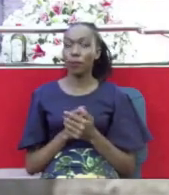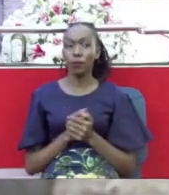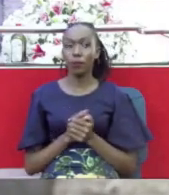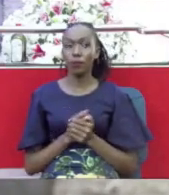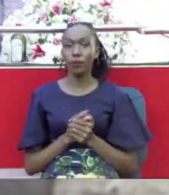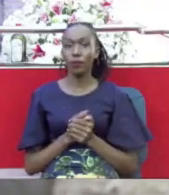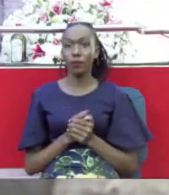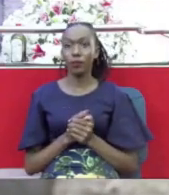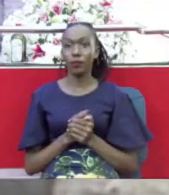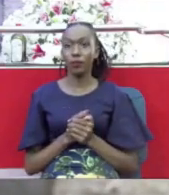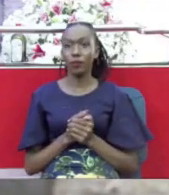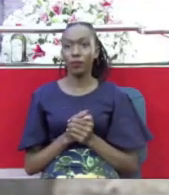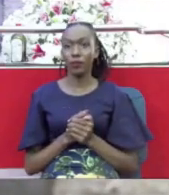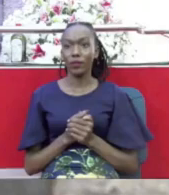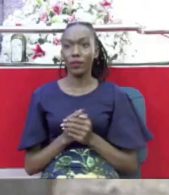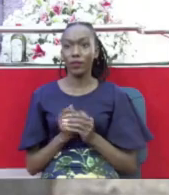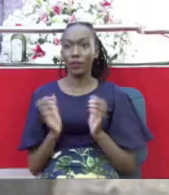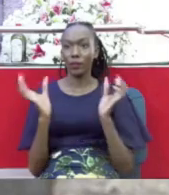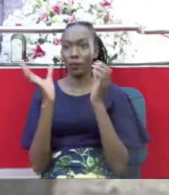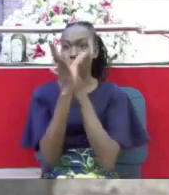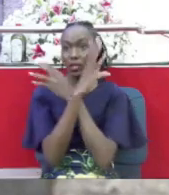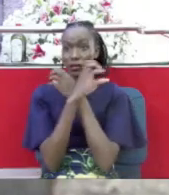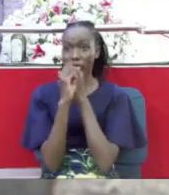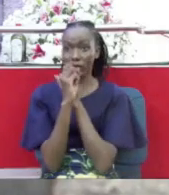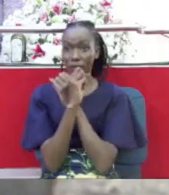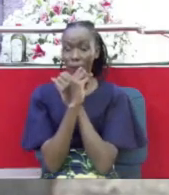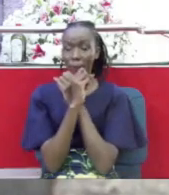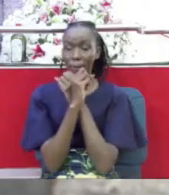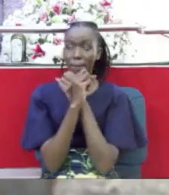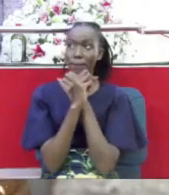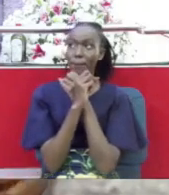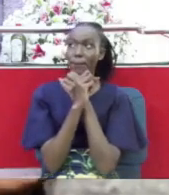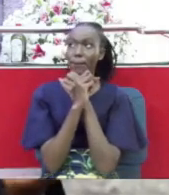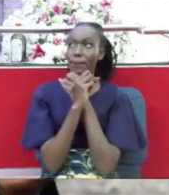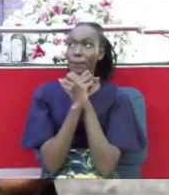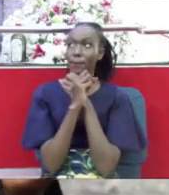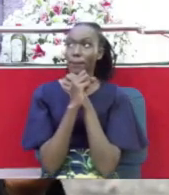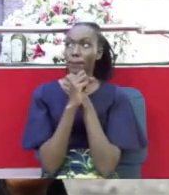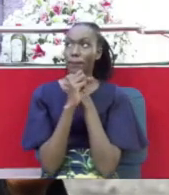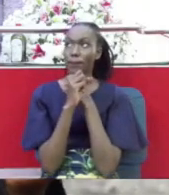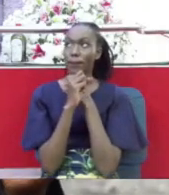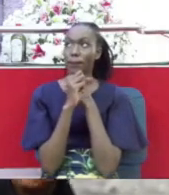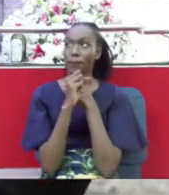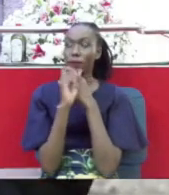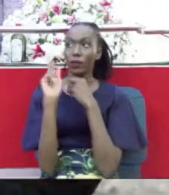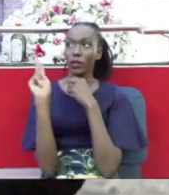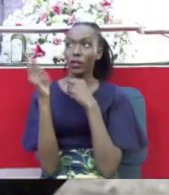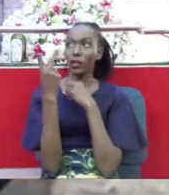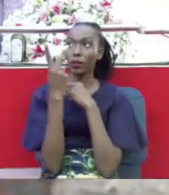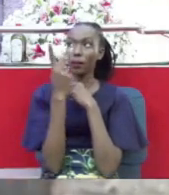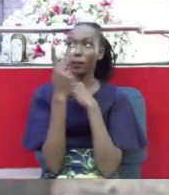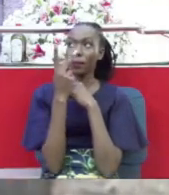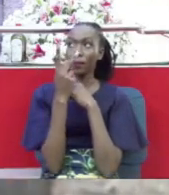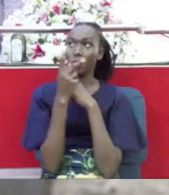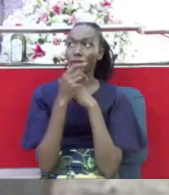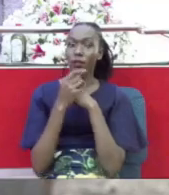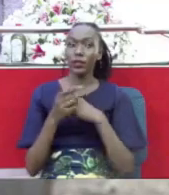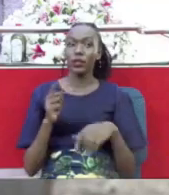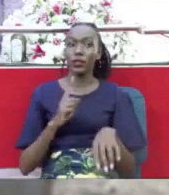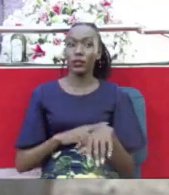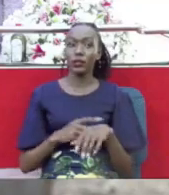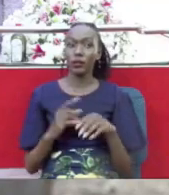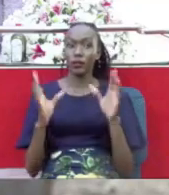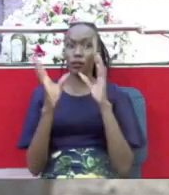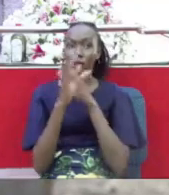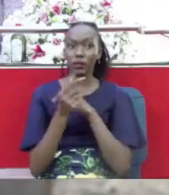President of the Republic of... Kwa sababu inasema raisi wa Kenya. So when the president comes here, it's not the